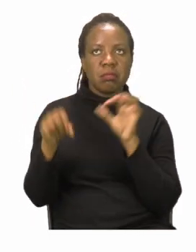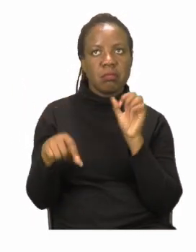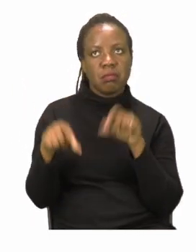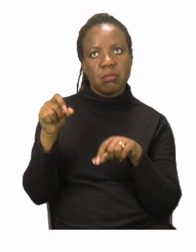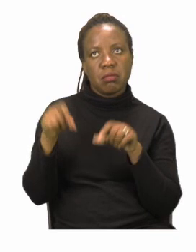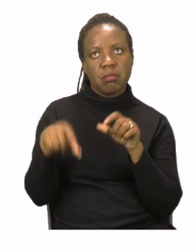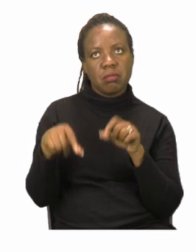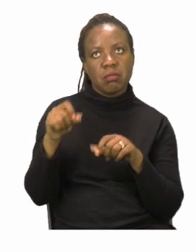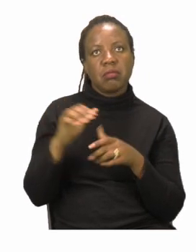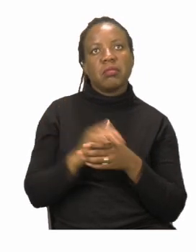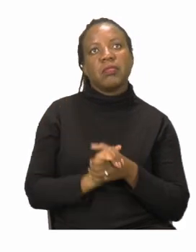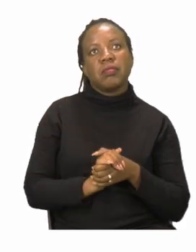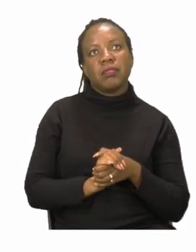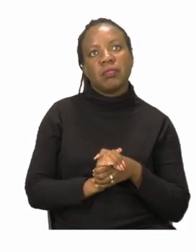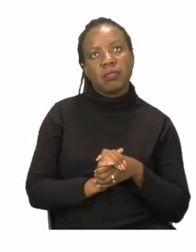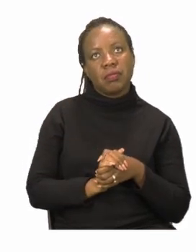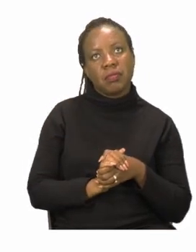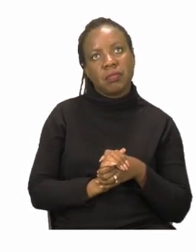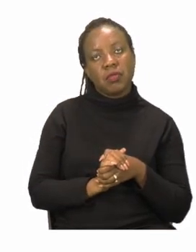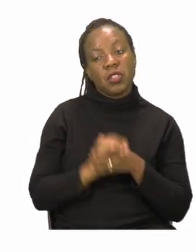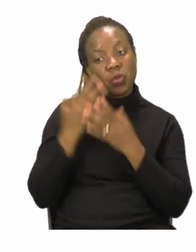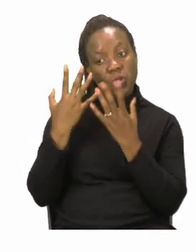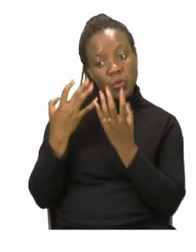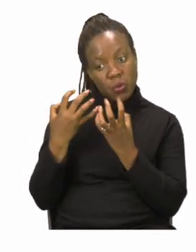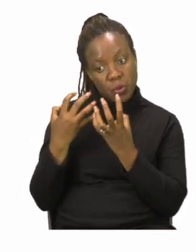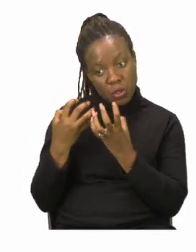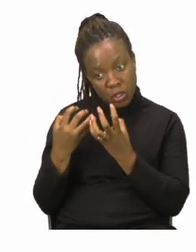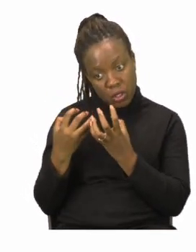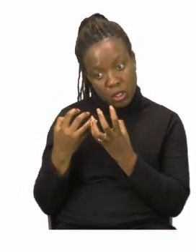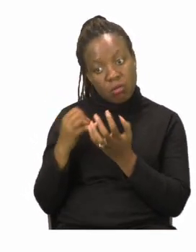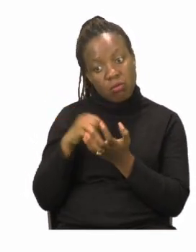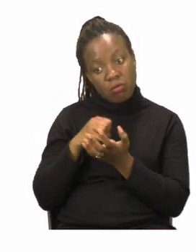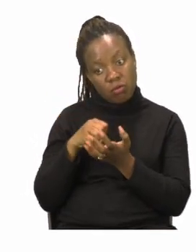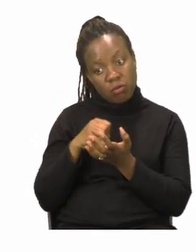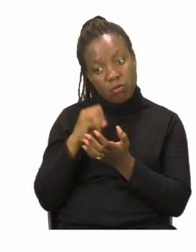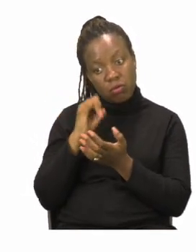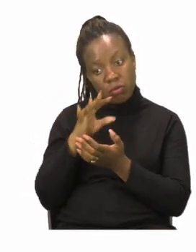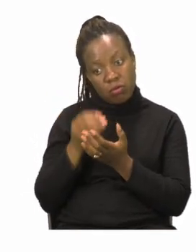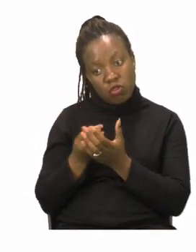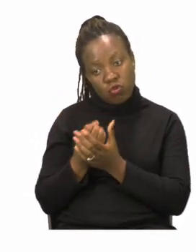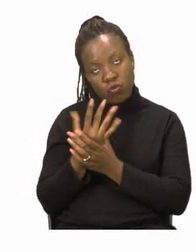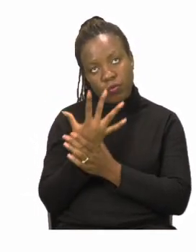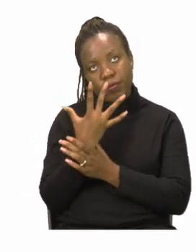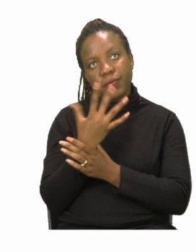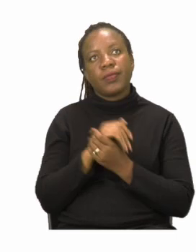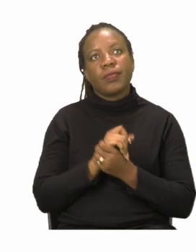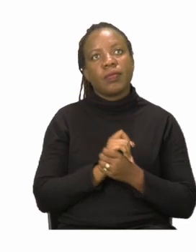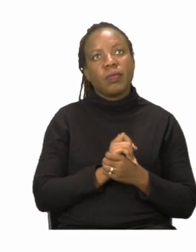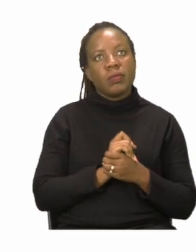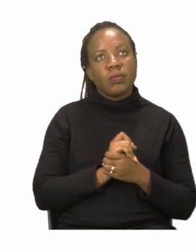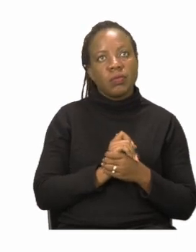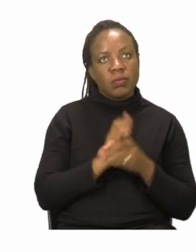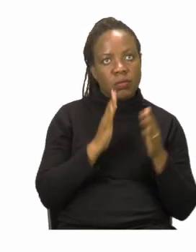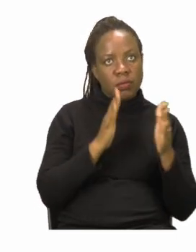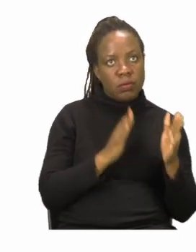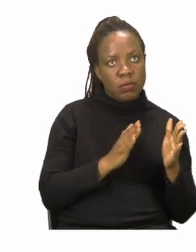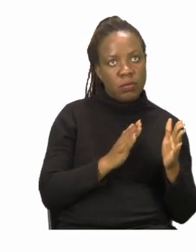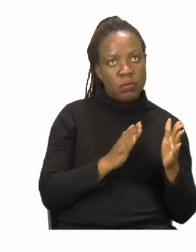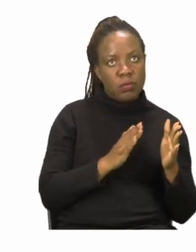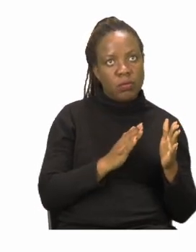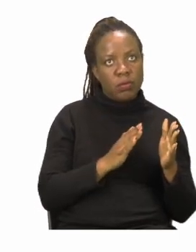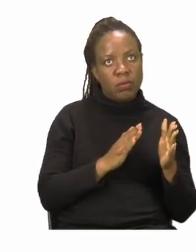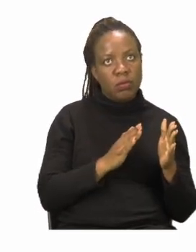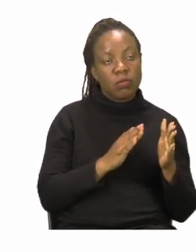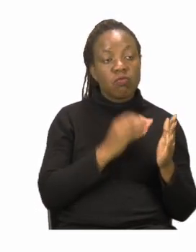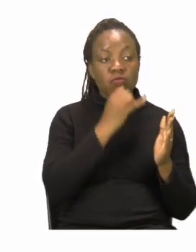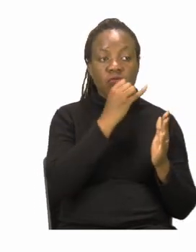water that you need for growing seeds. In the next part it says,